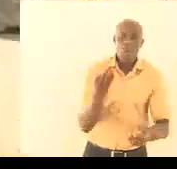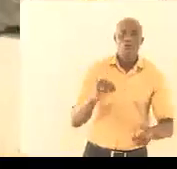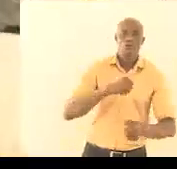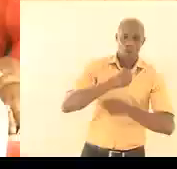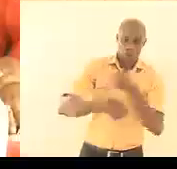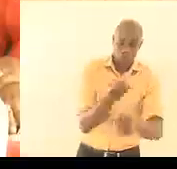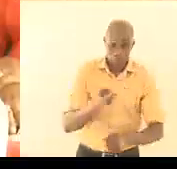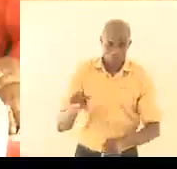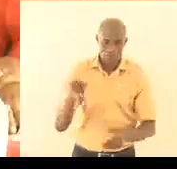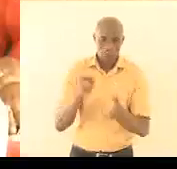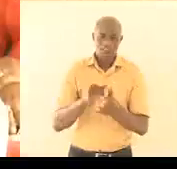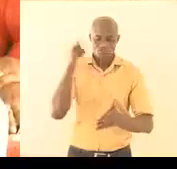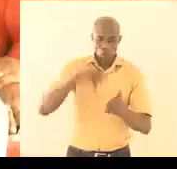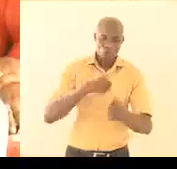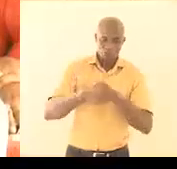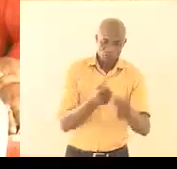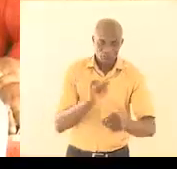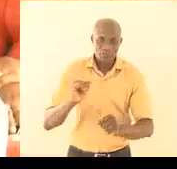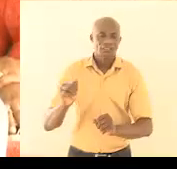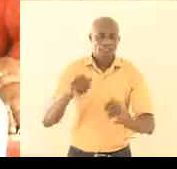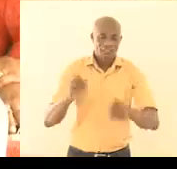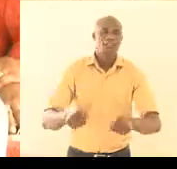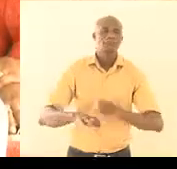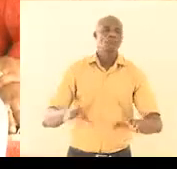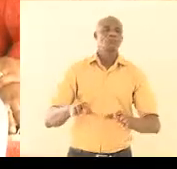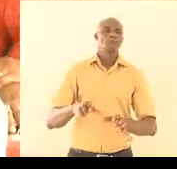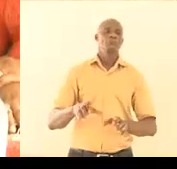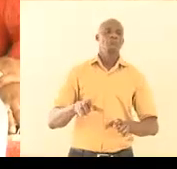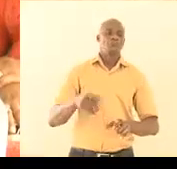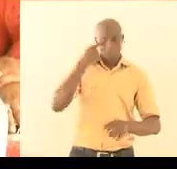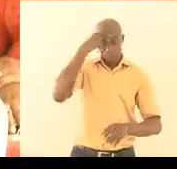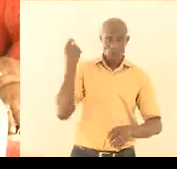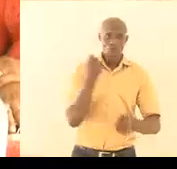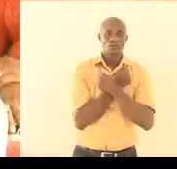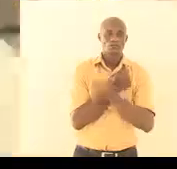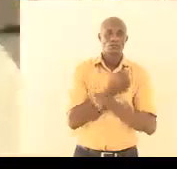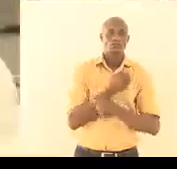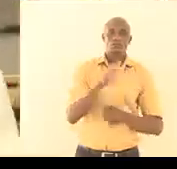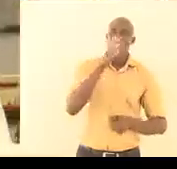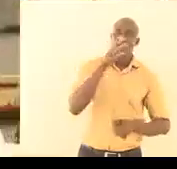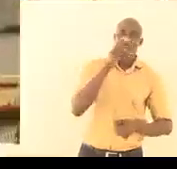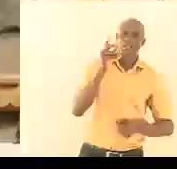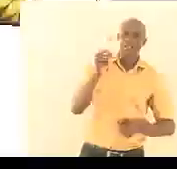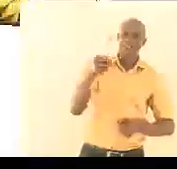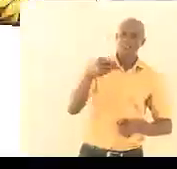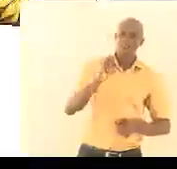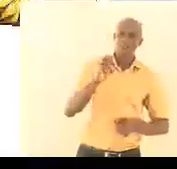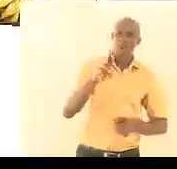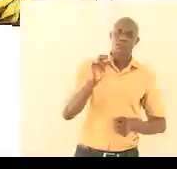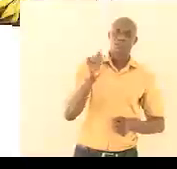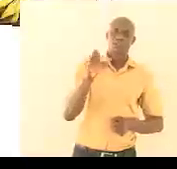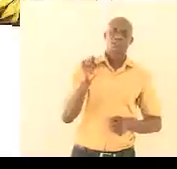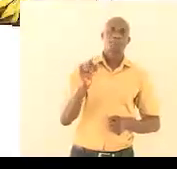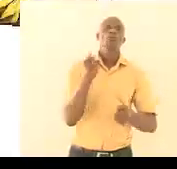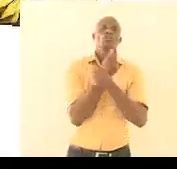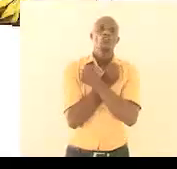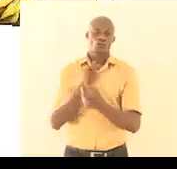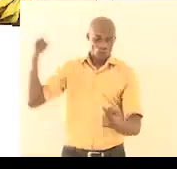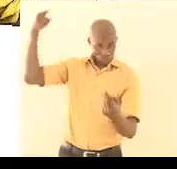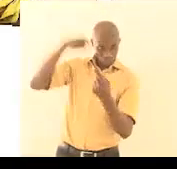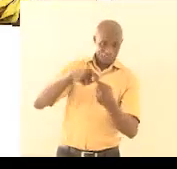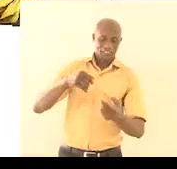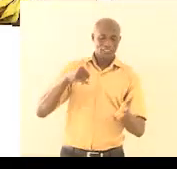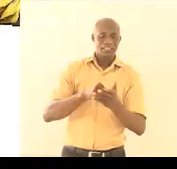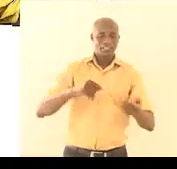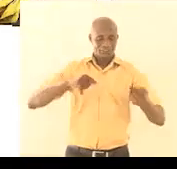suffering. That is what suffering can do, suffering on account of love. Mother Teresa admonishes us. He says what? Love until